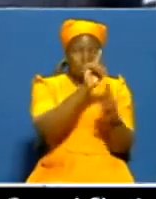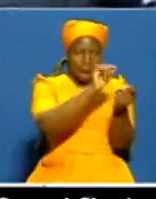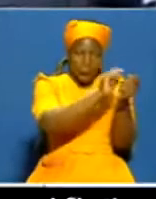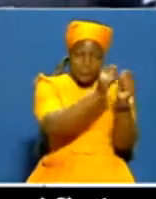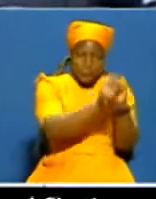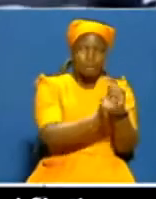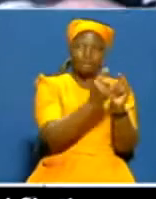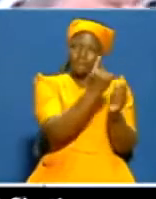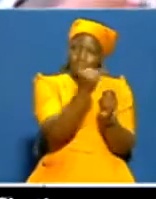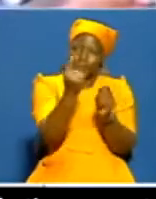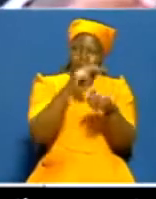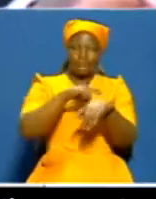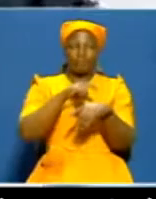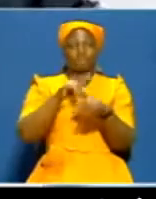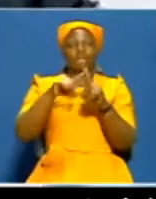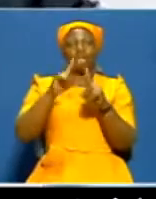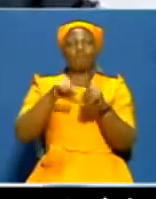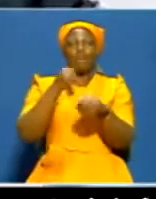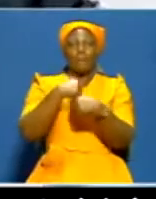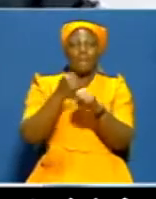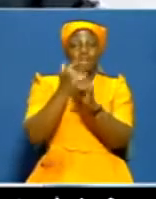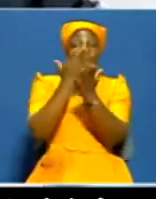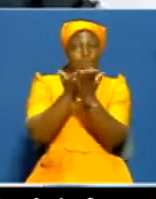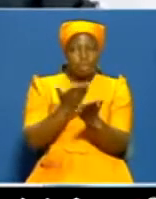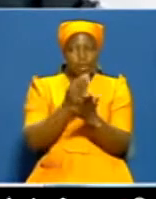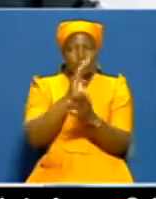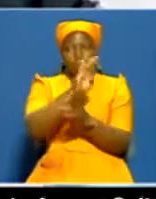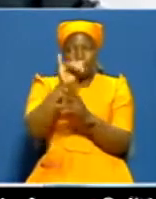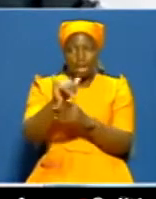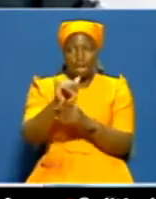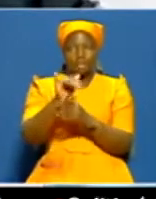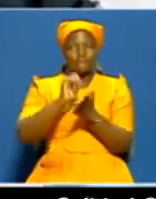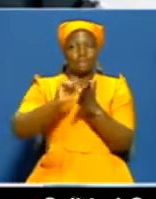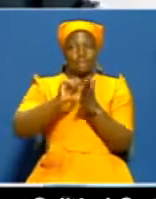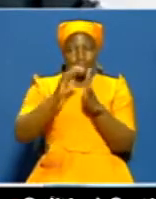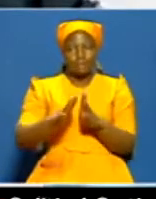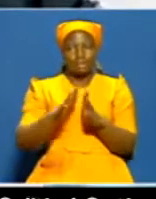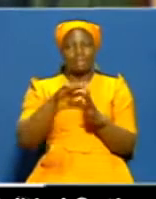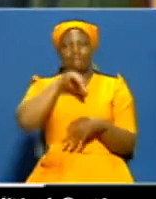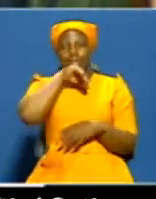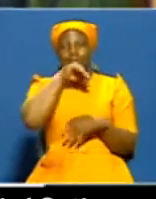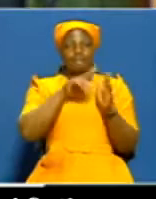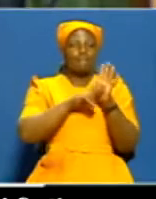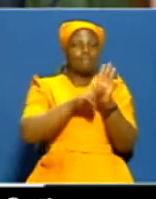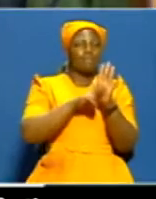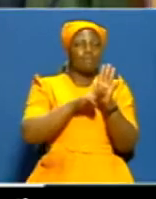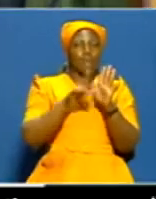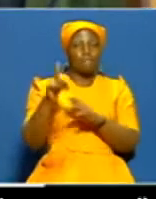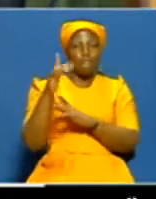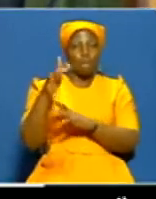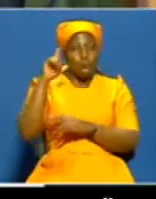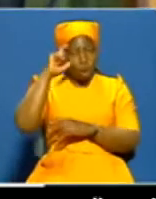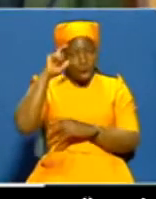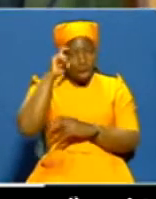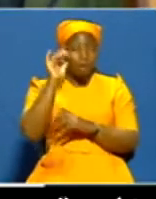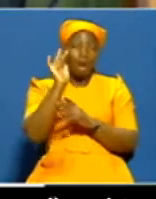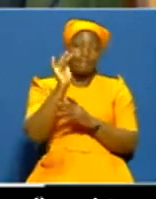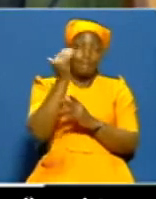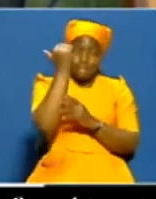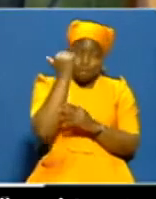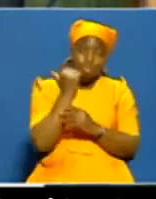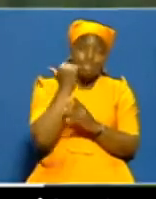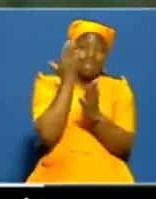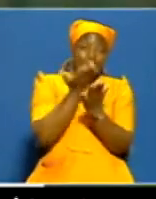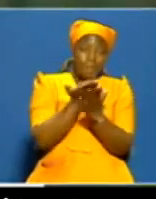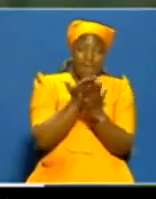while responding, BBI Secretariat in Raila Odinga, represented by lawyer James Orengo, urged the Court of Appeal to overturn